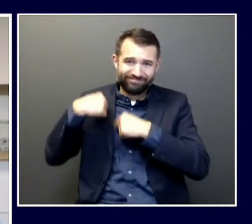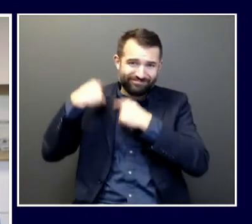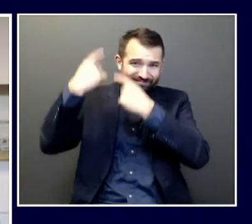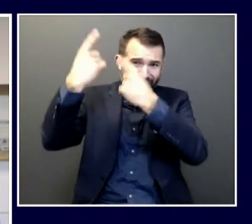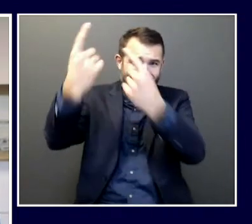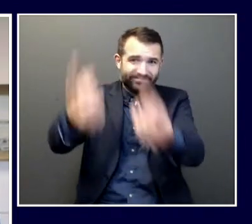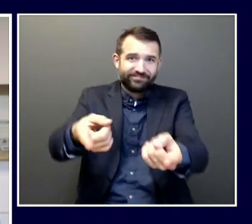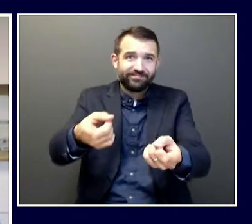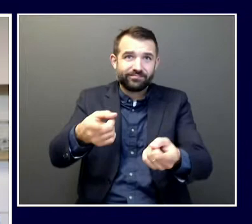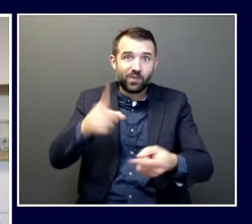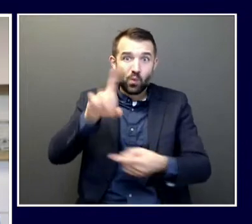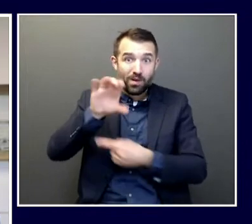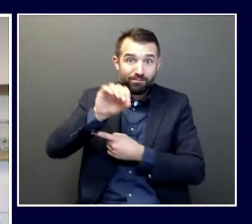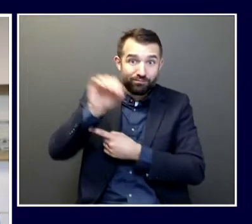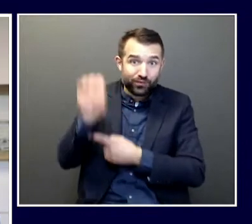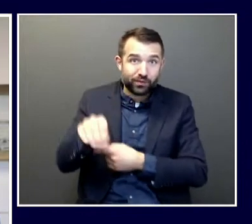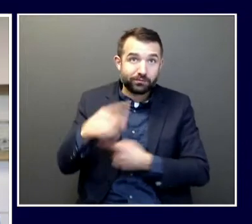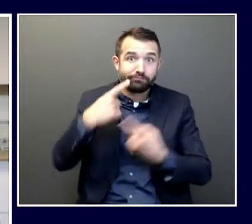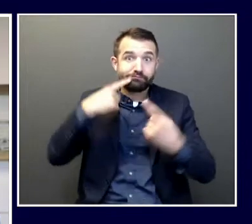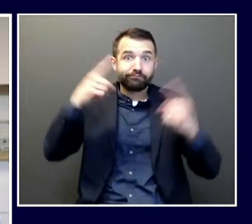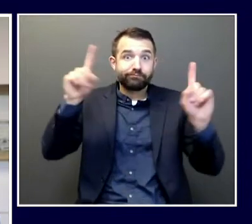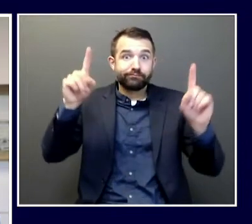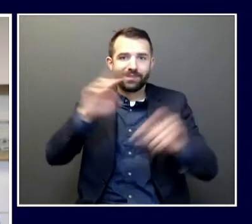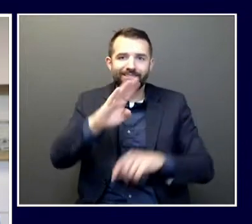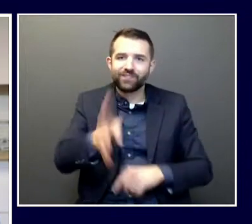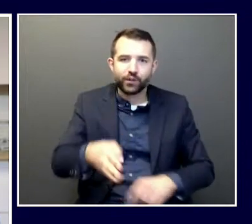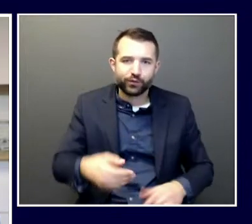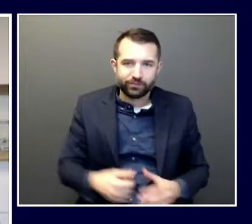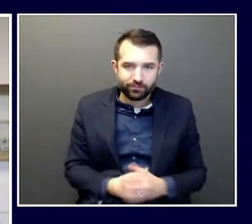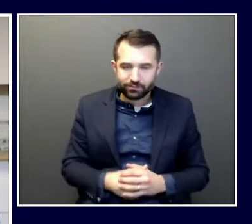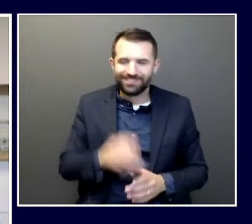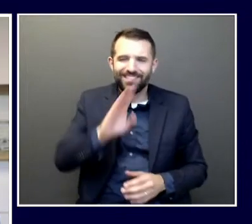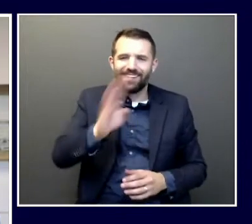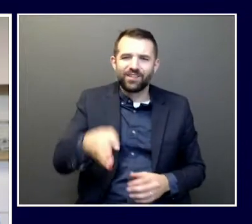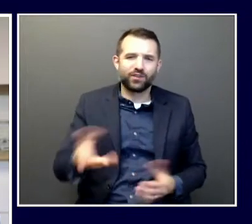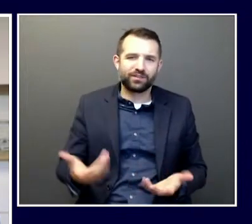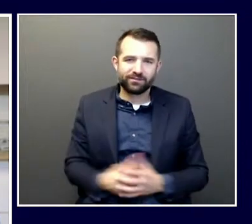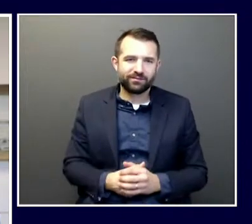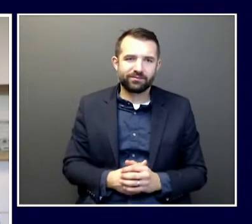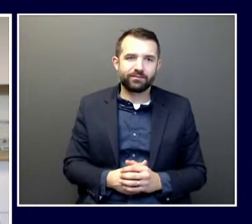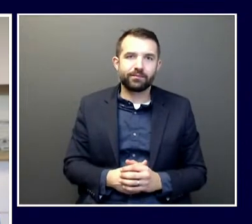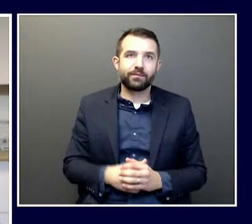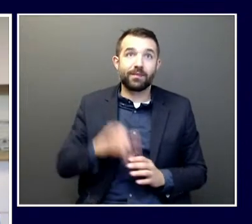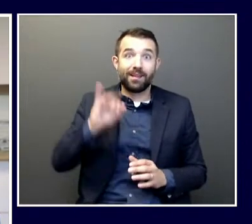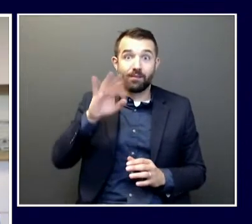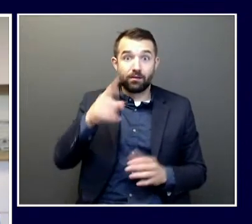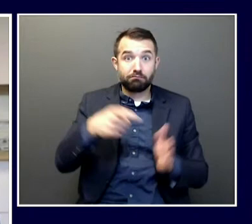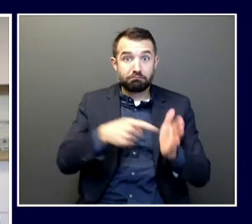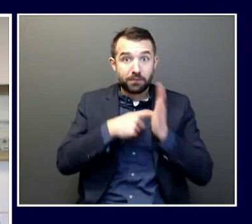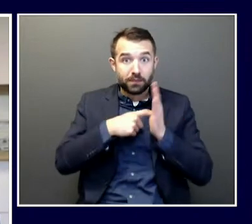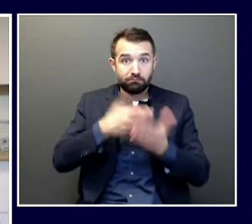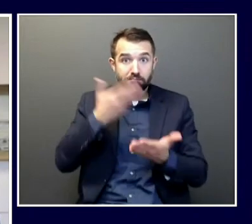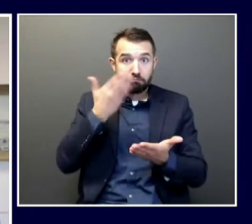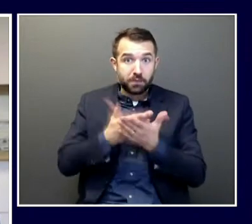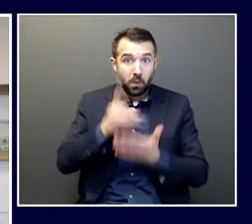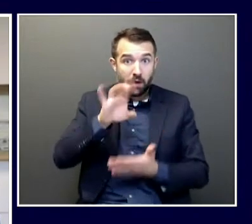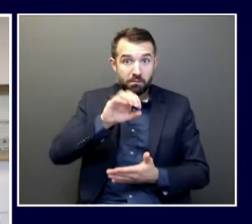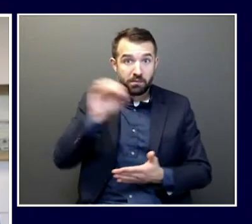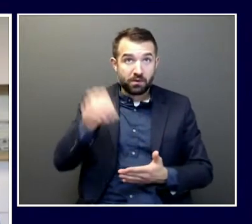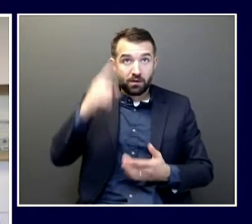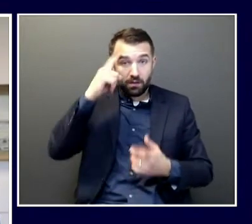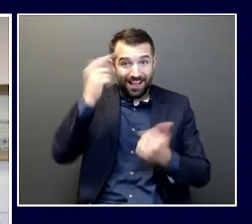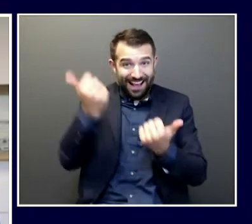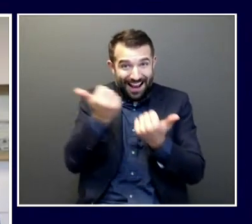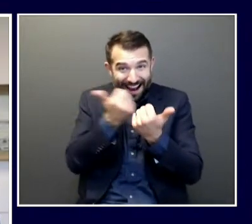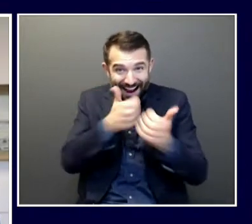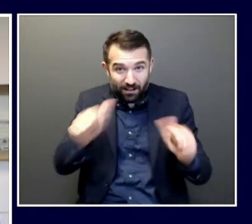will take a drug or a procedure or use a device, it's going to be really hard for you to get on board with anything. Tylenol